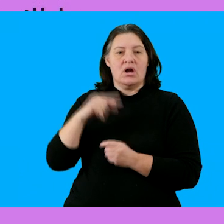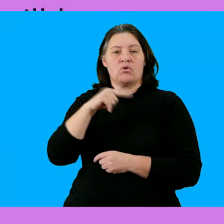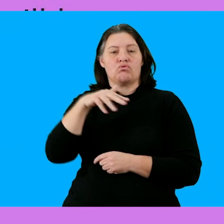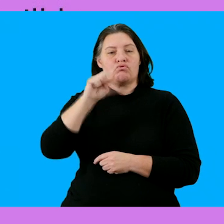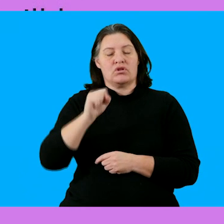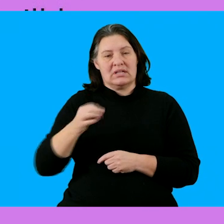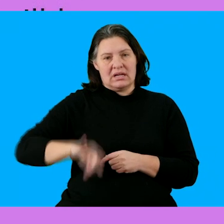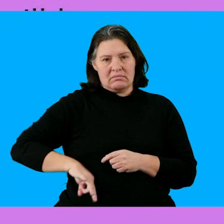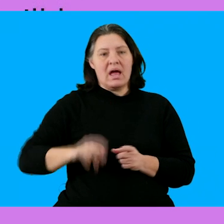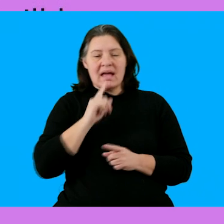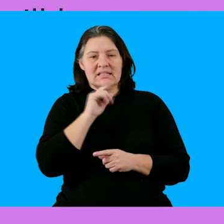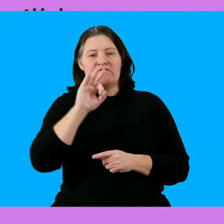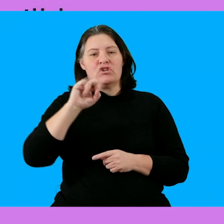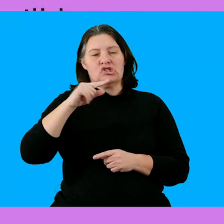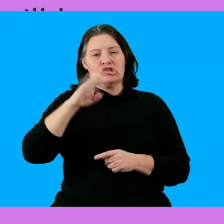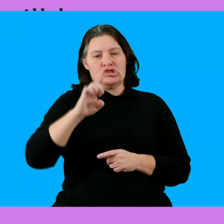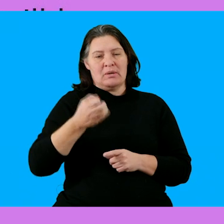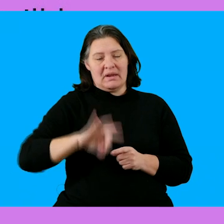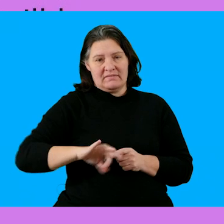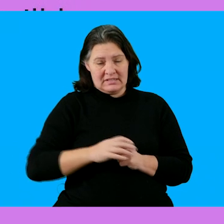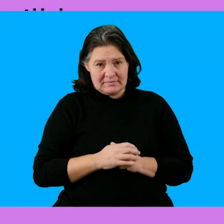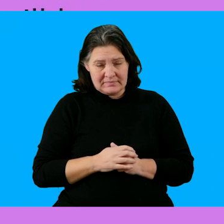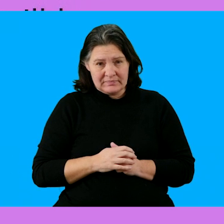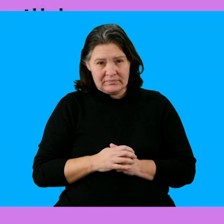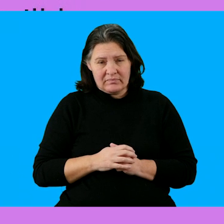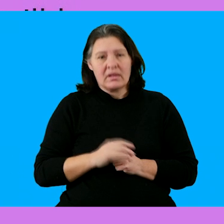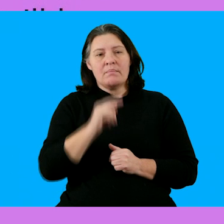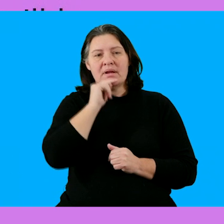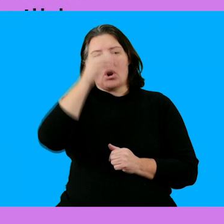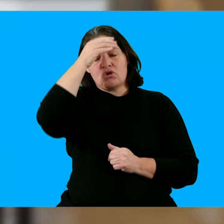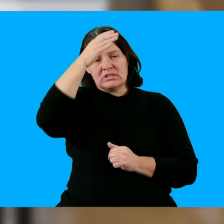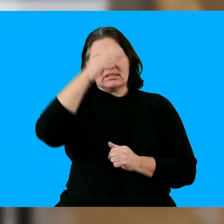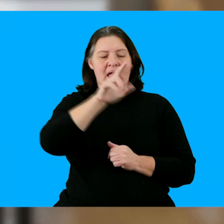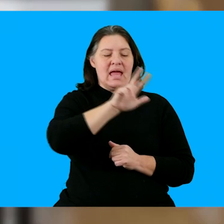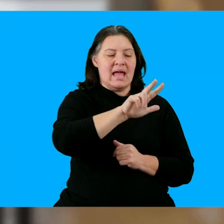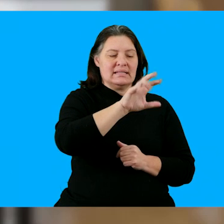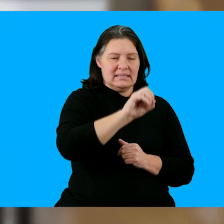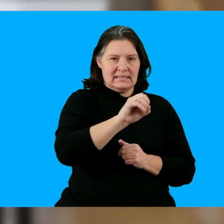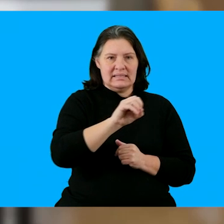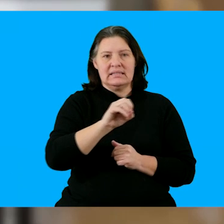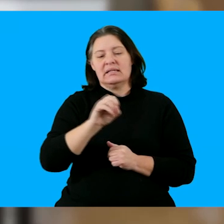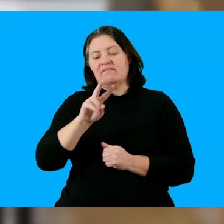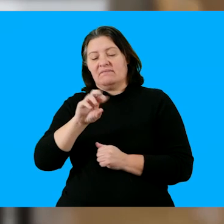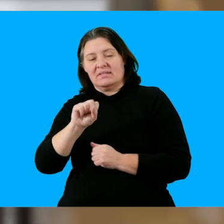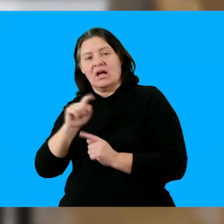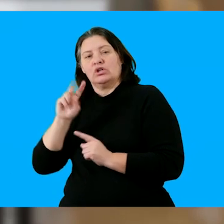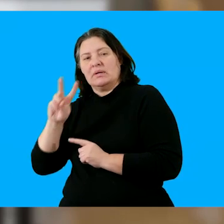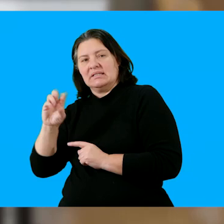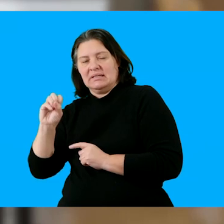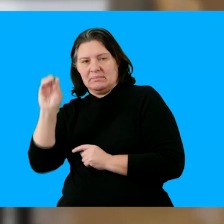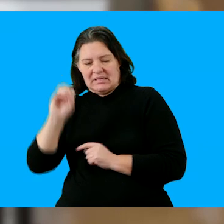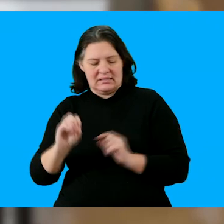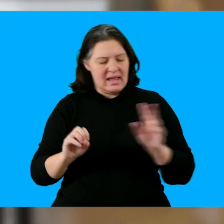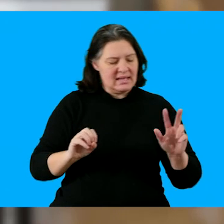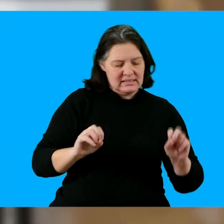the gross income as a fringe benefit. Very important, so this is a concept of 80% versus 20%. All right,